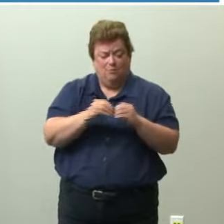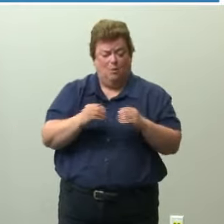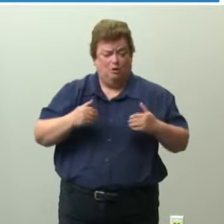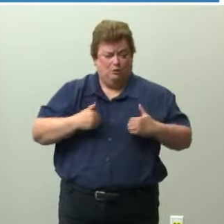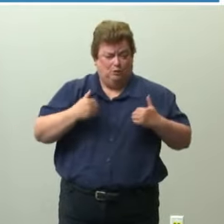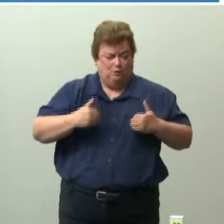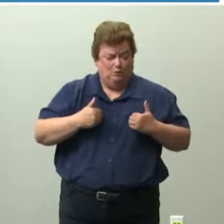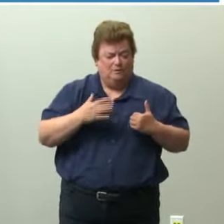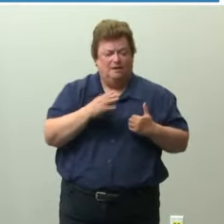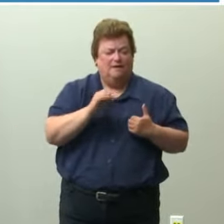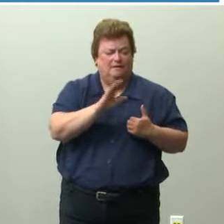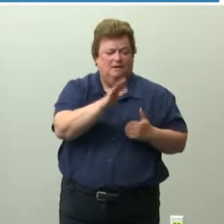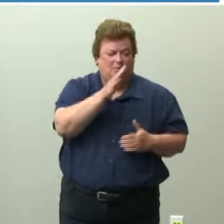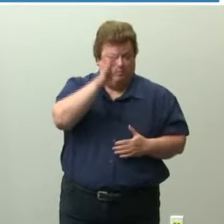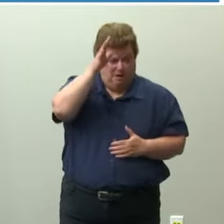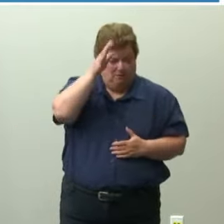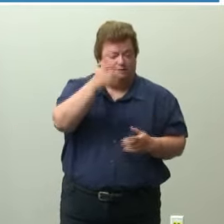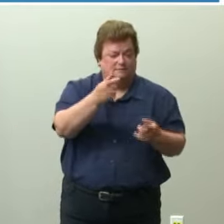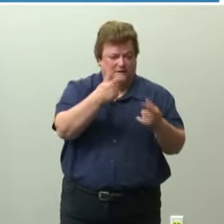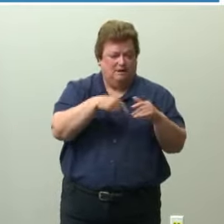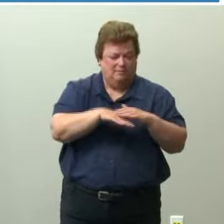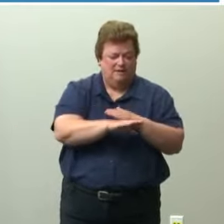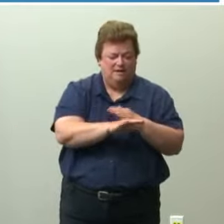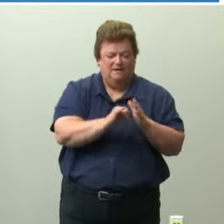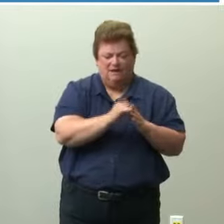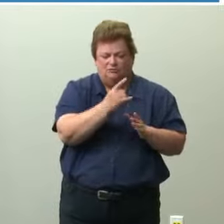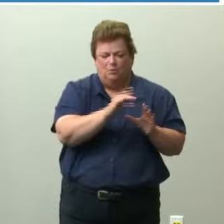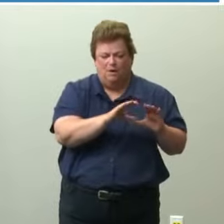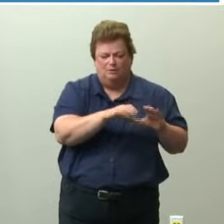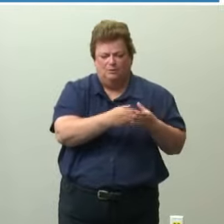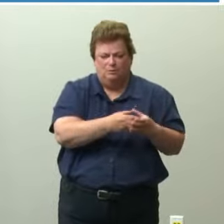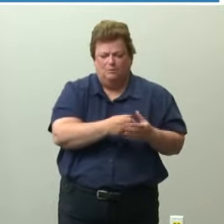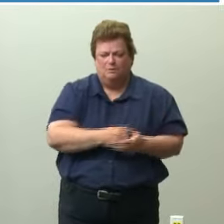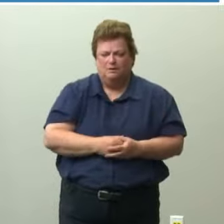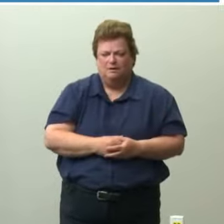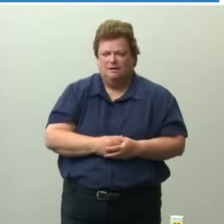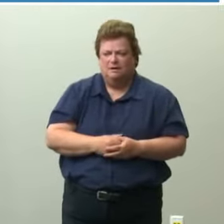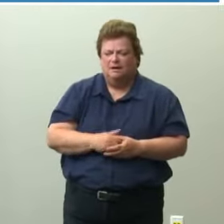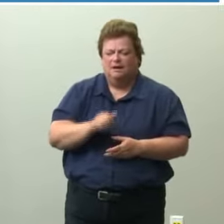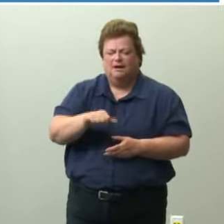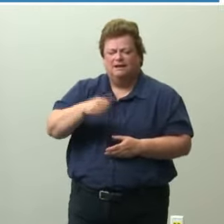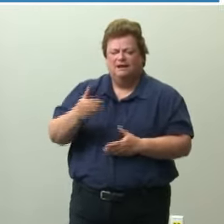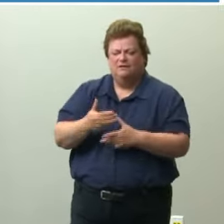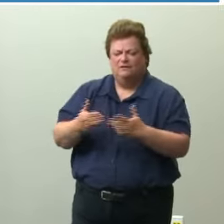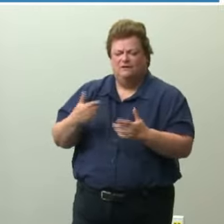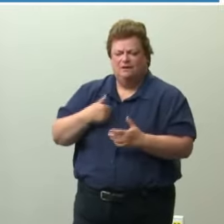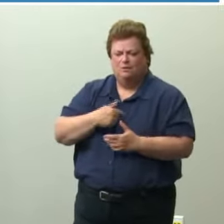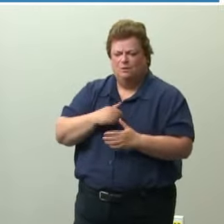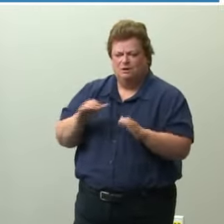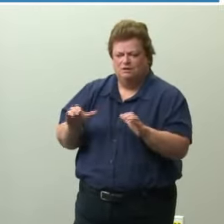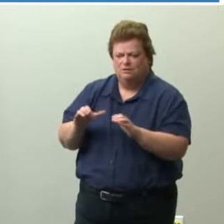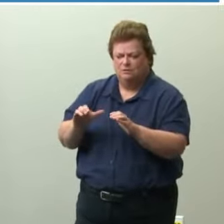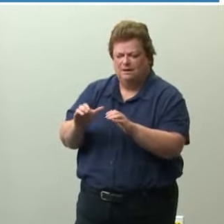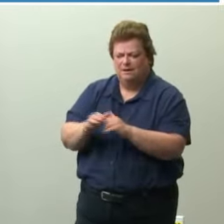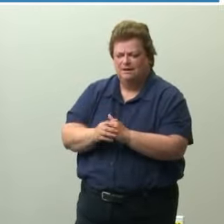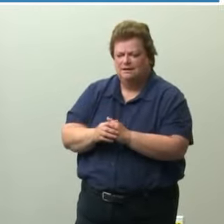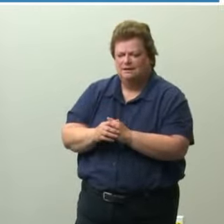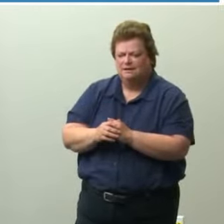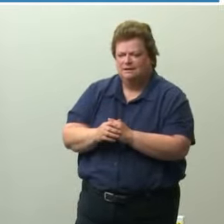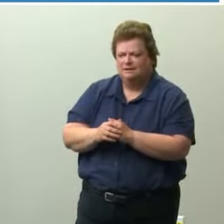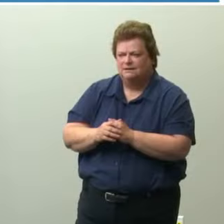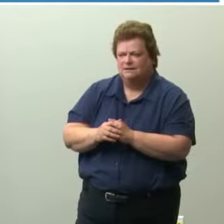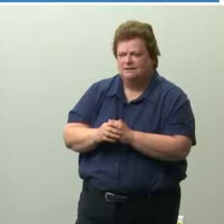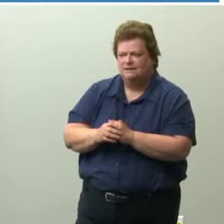their parents coming in. That's one group. And then another thing, Matt, that we've been doing too